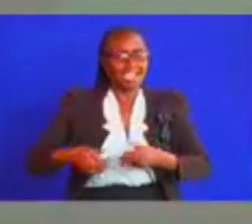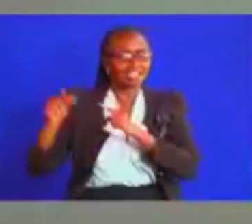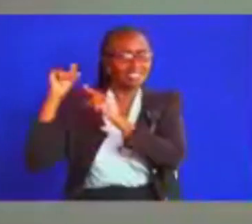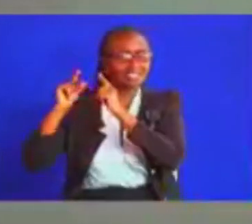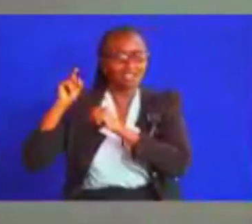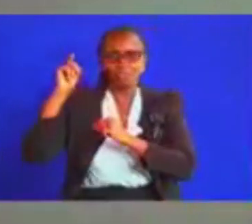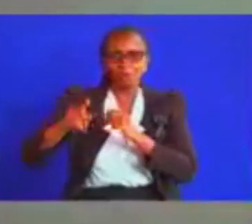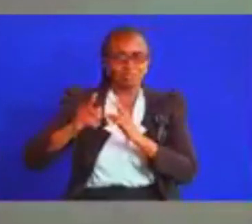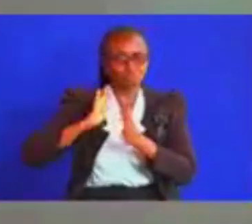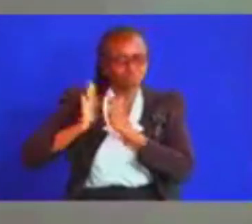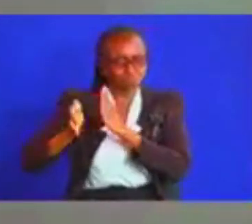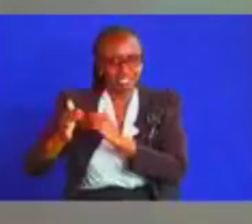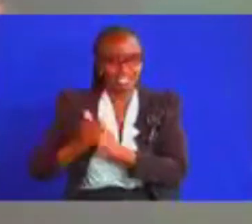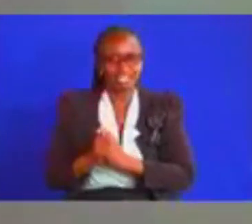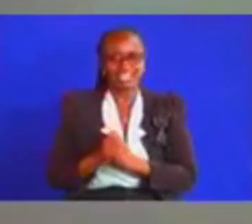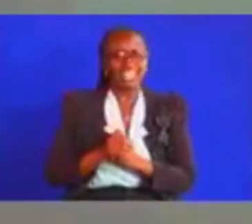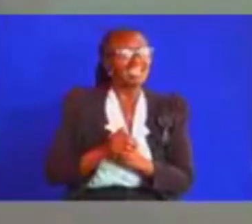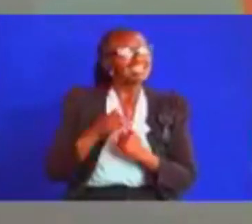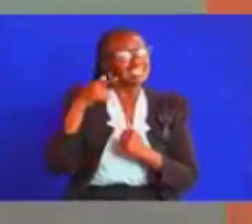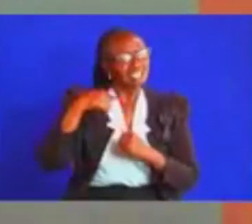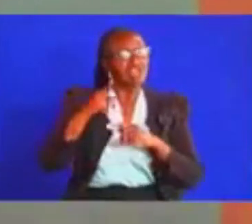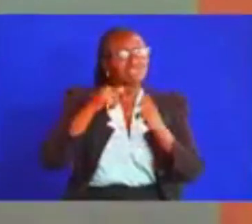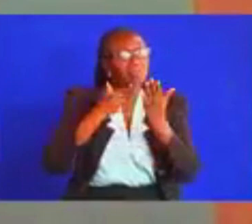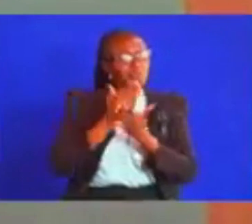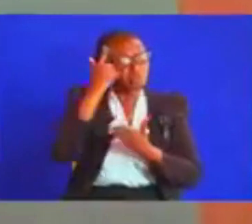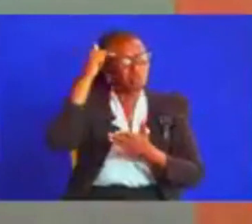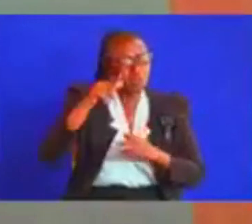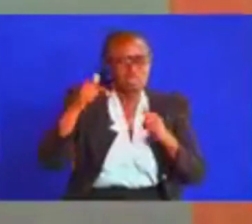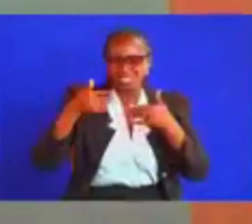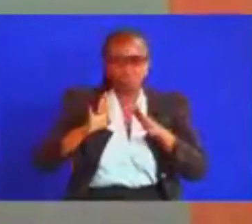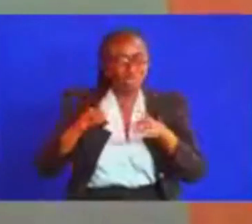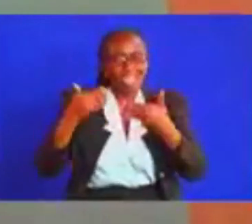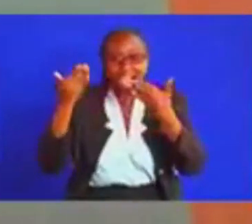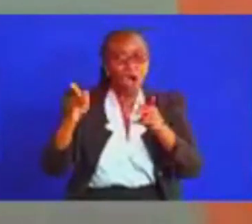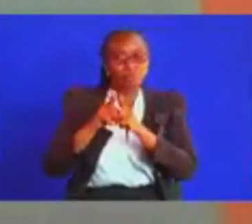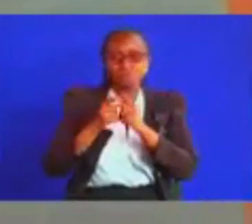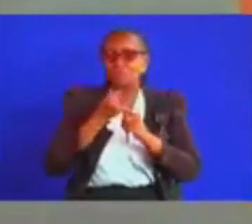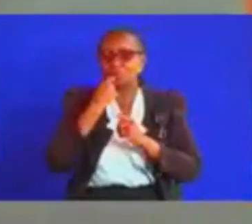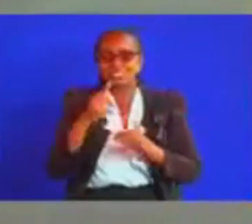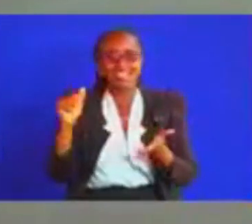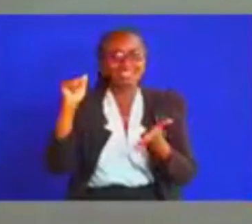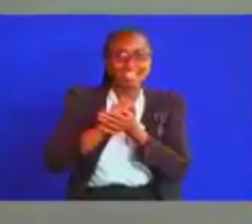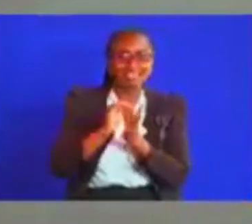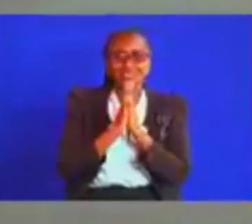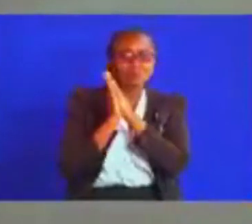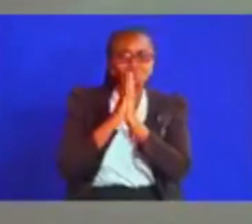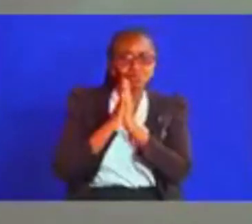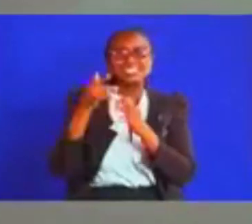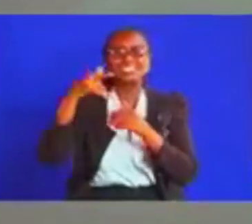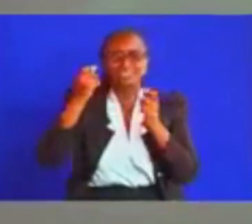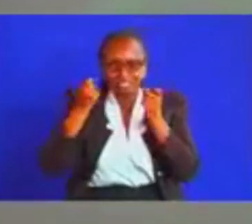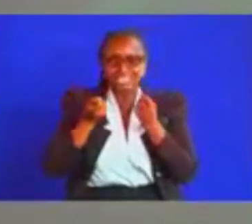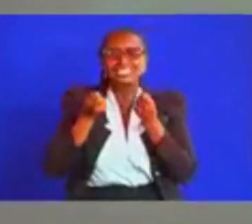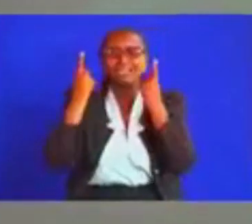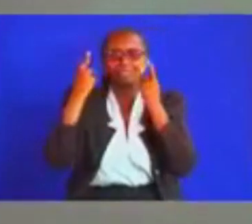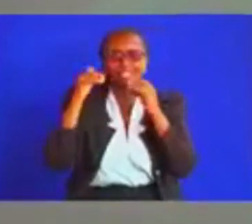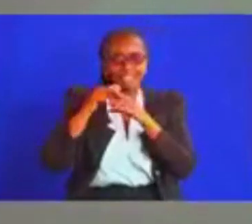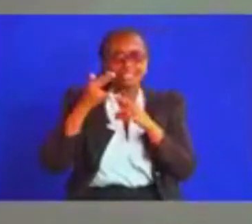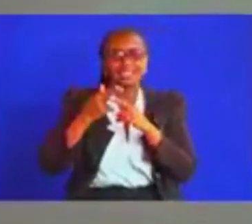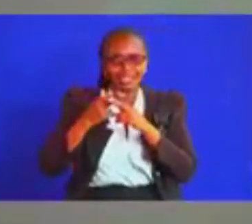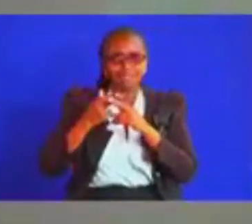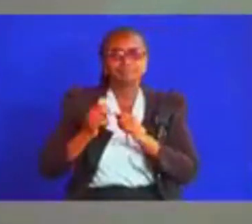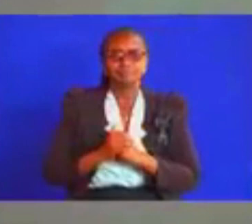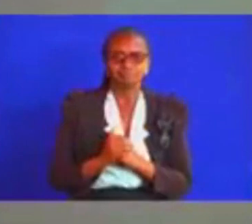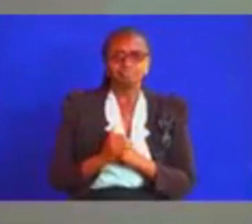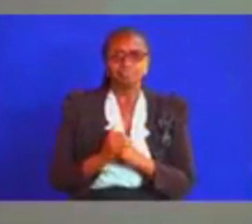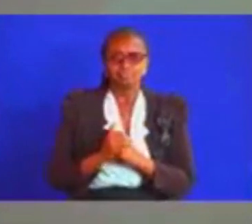learn. How did he come through for you this way? And you tell them the story as captured in a name.